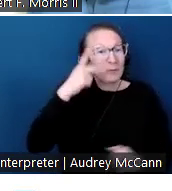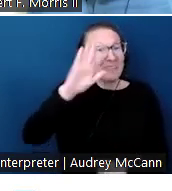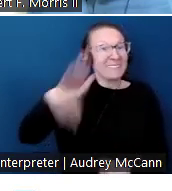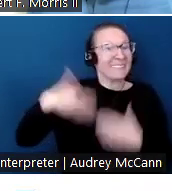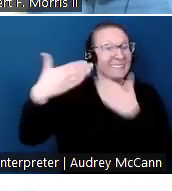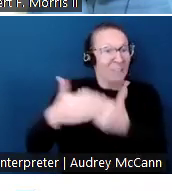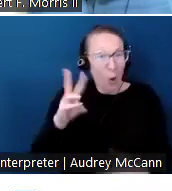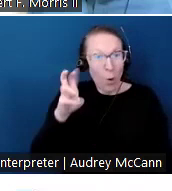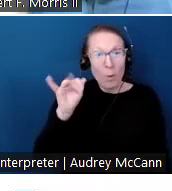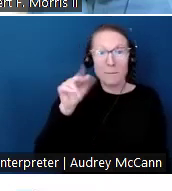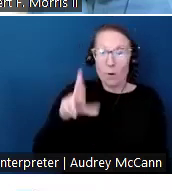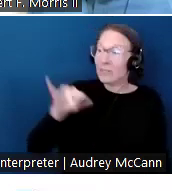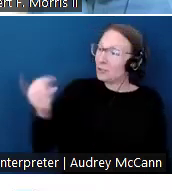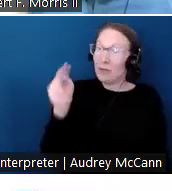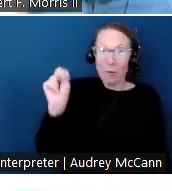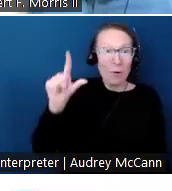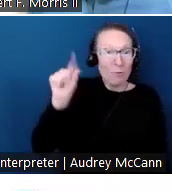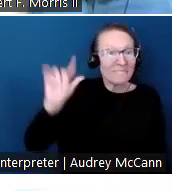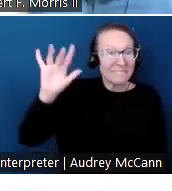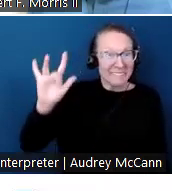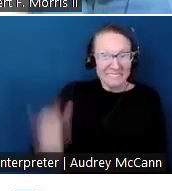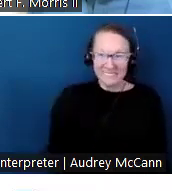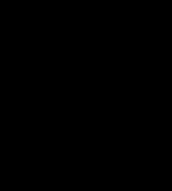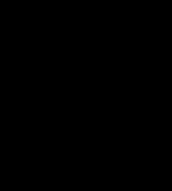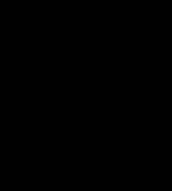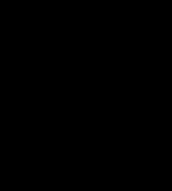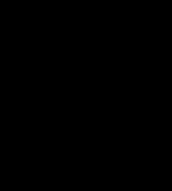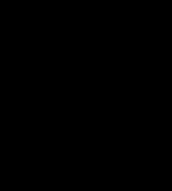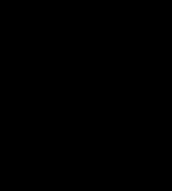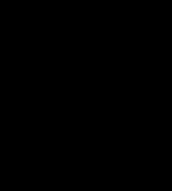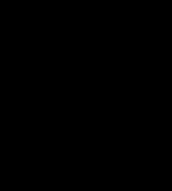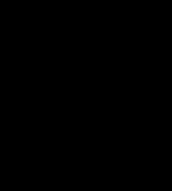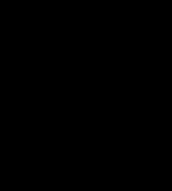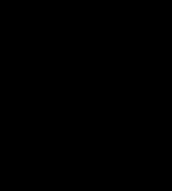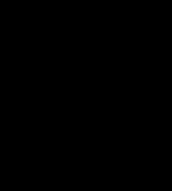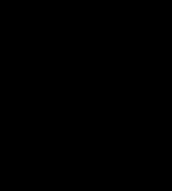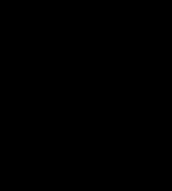be in January 2025. All right, thanks so much and have a great rest of your day.